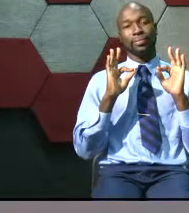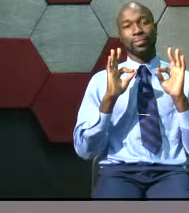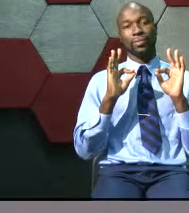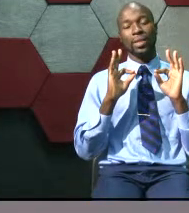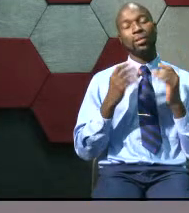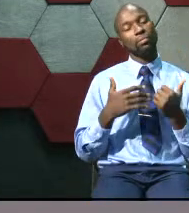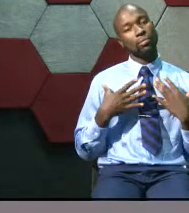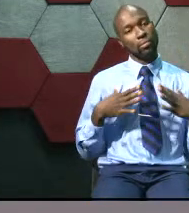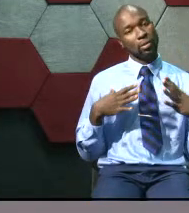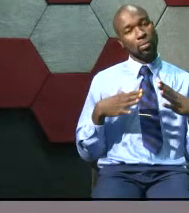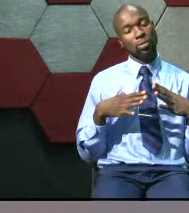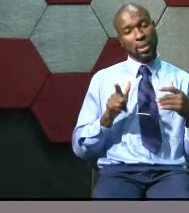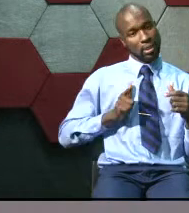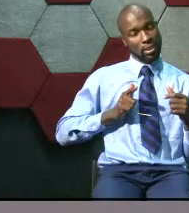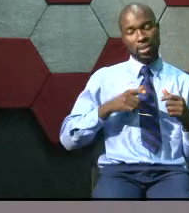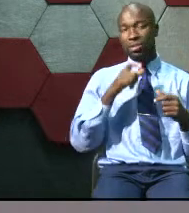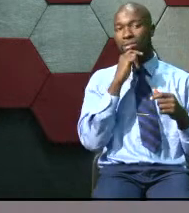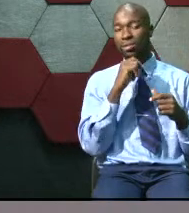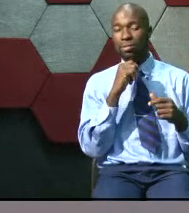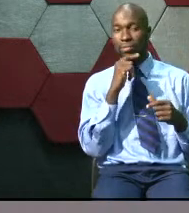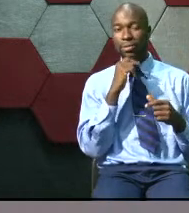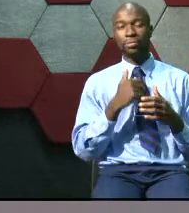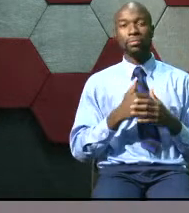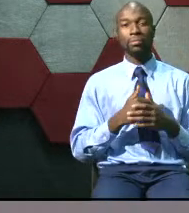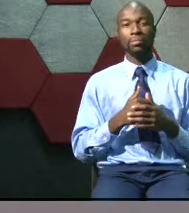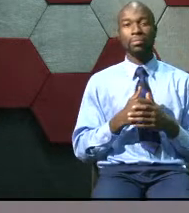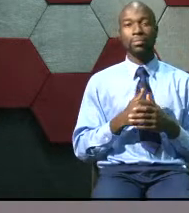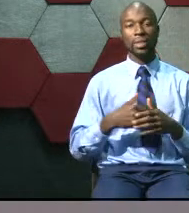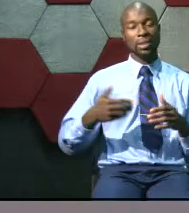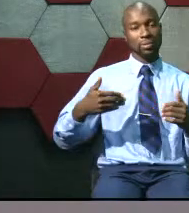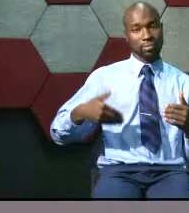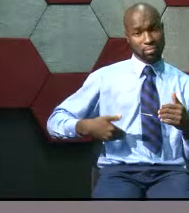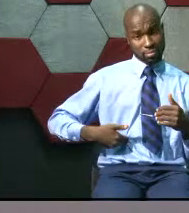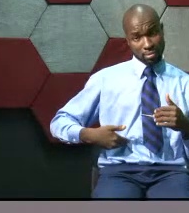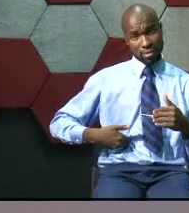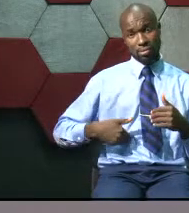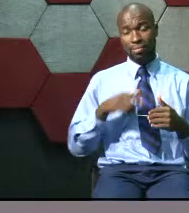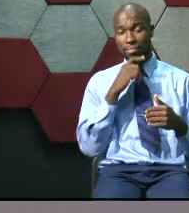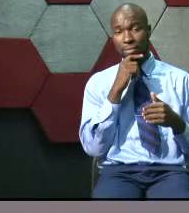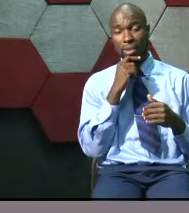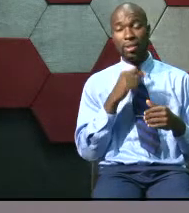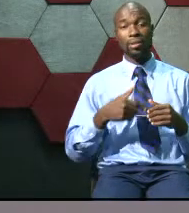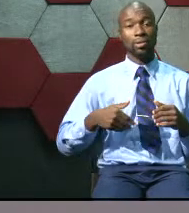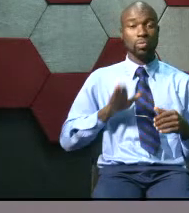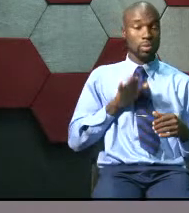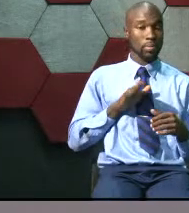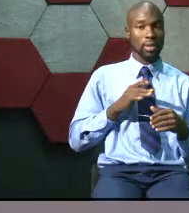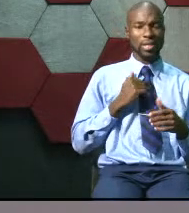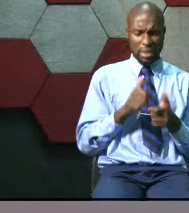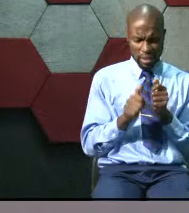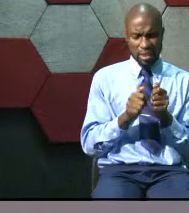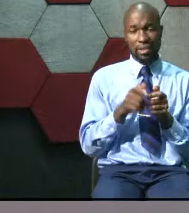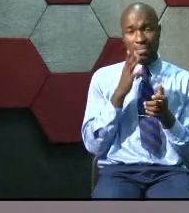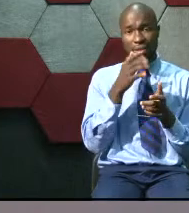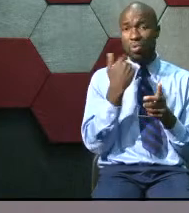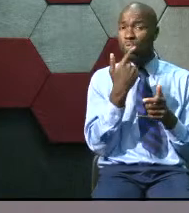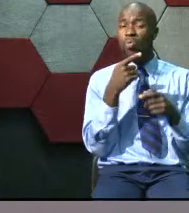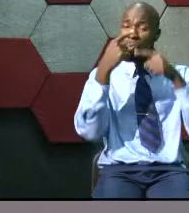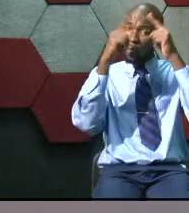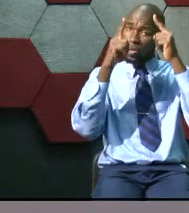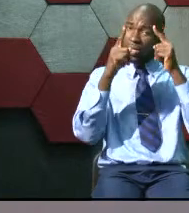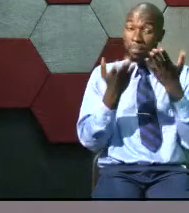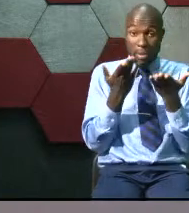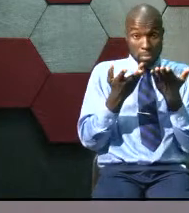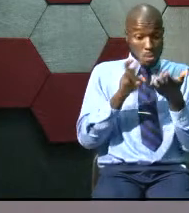Guys, ladies and gentlemen, young men, young women, type in the chat, who do you think is going to win? We may even just read your